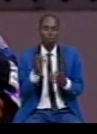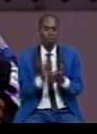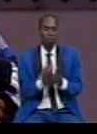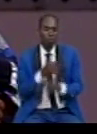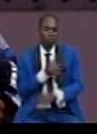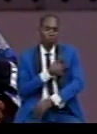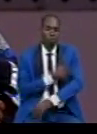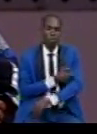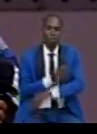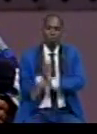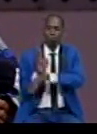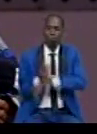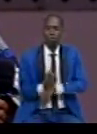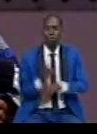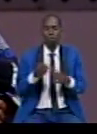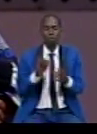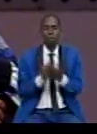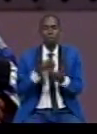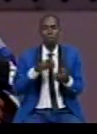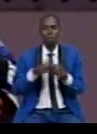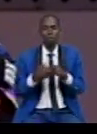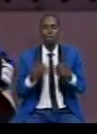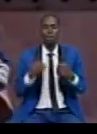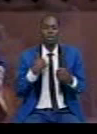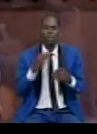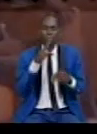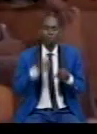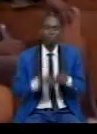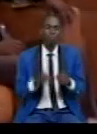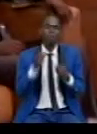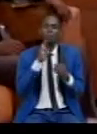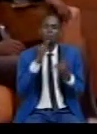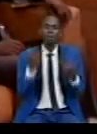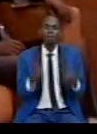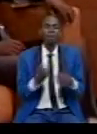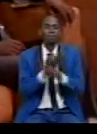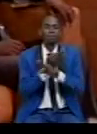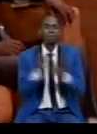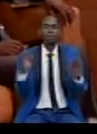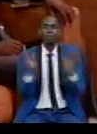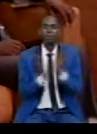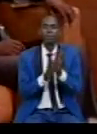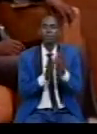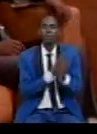broken and she has been set free. Praise the Lord.